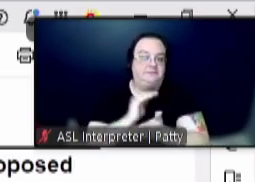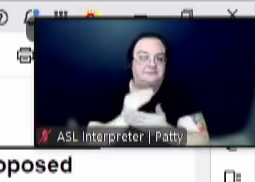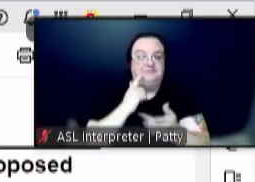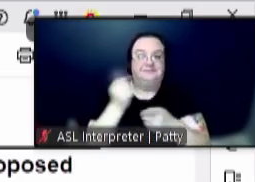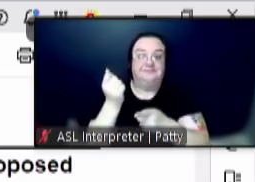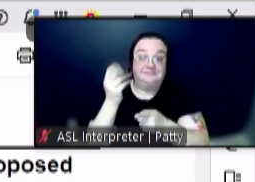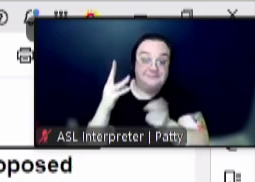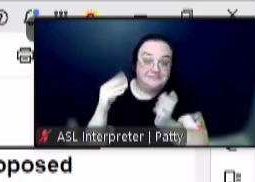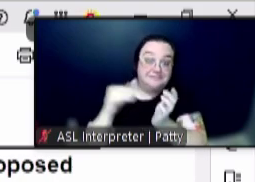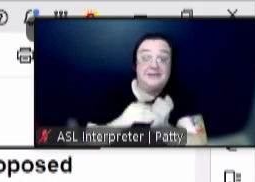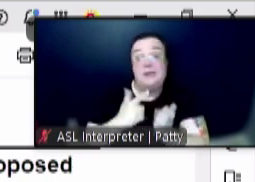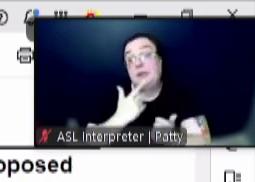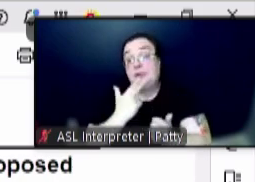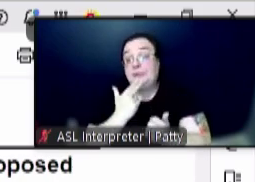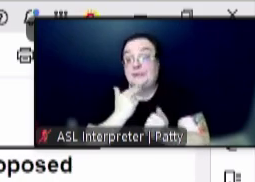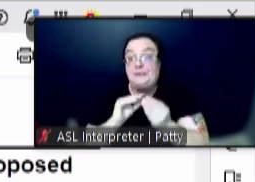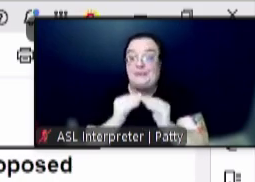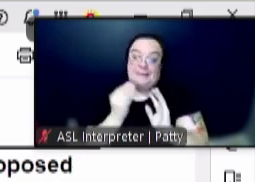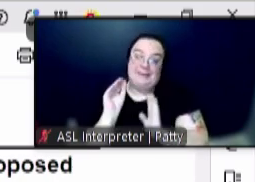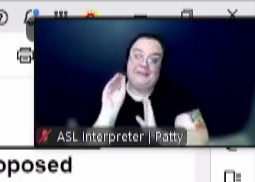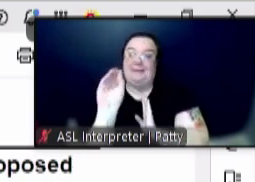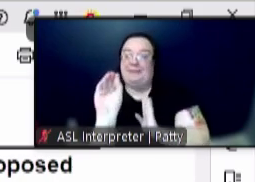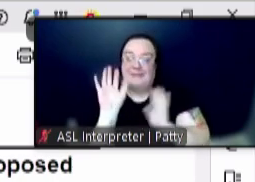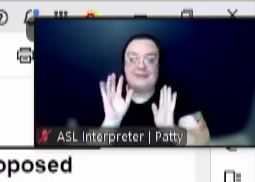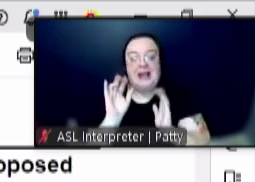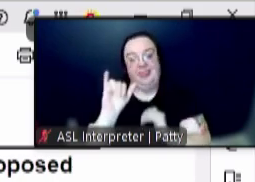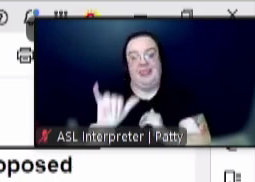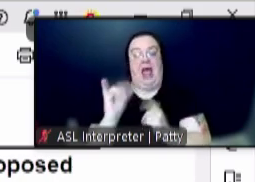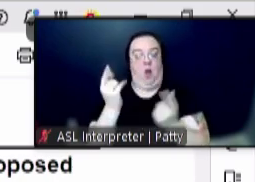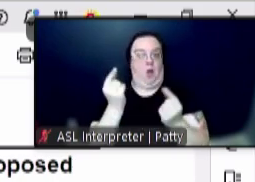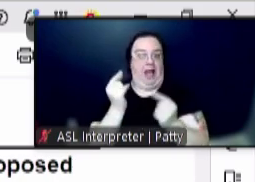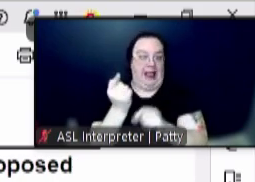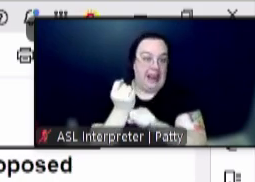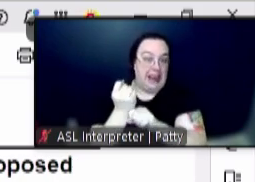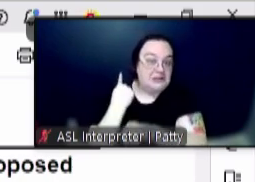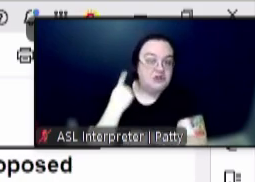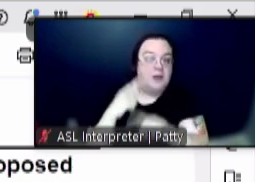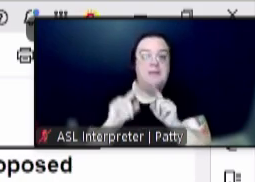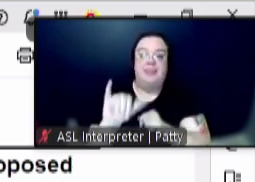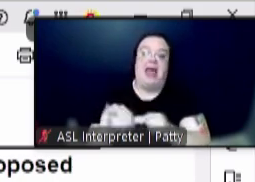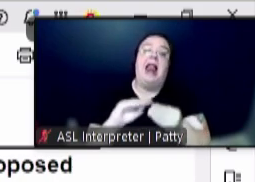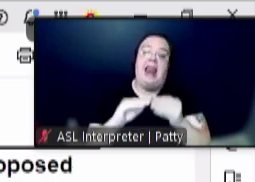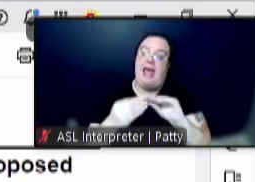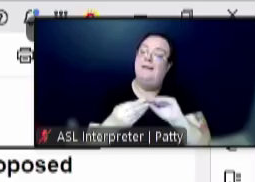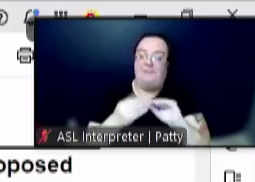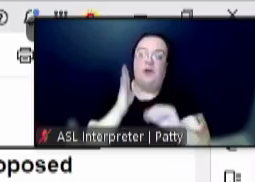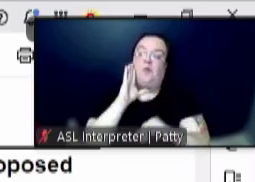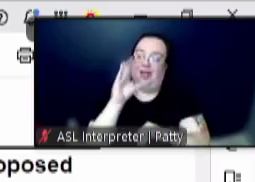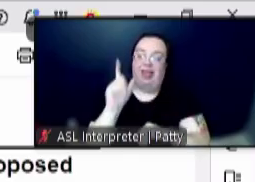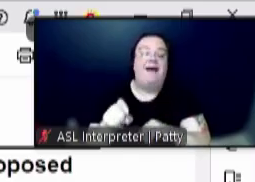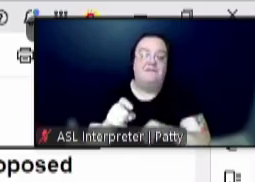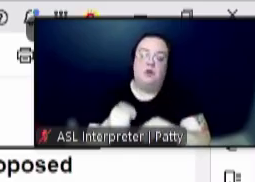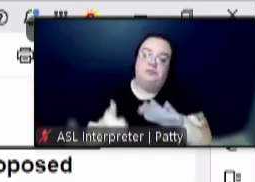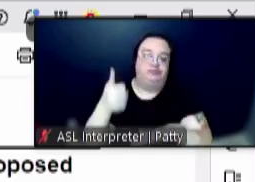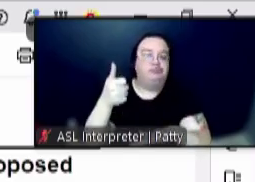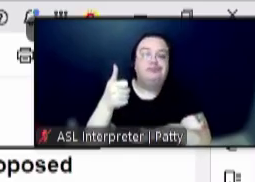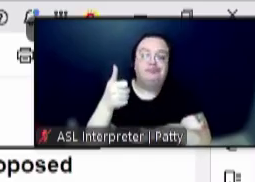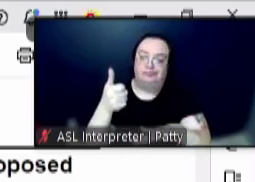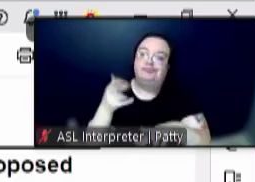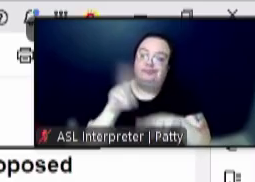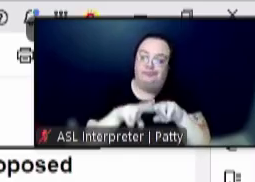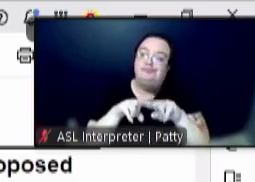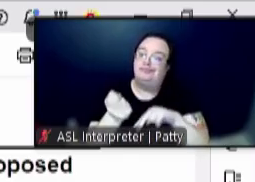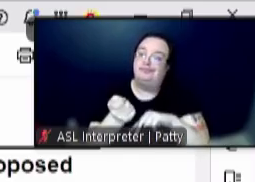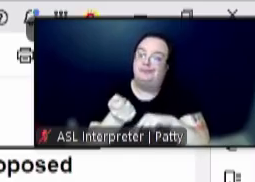16,000 was a cute number to put there because that's what we put there last year, but that number is going to have to increase a